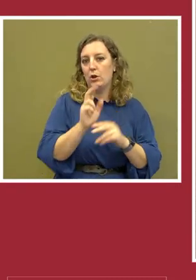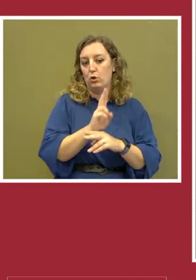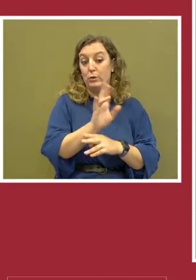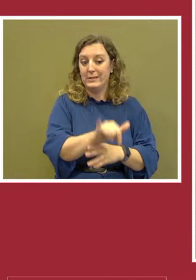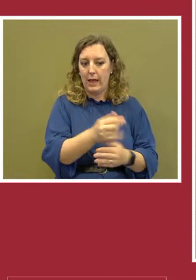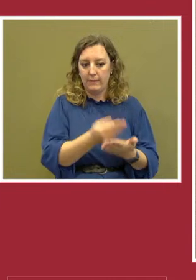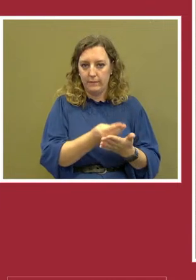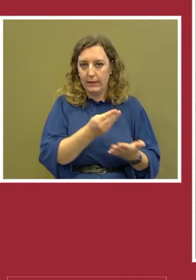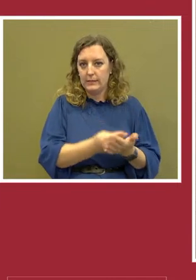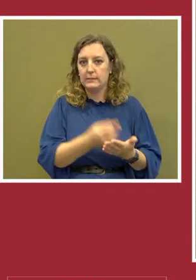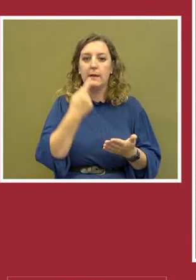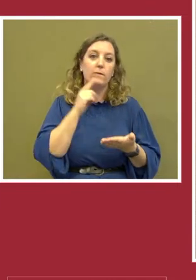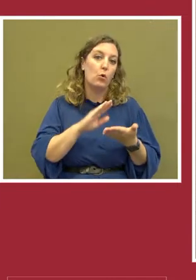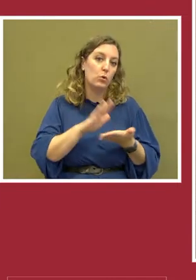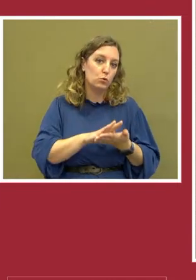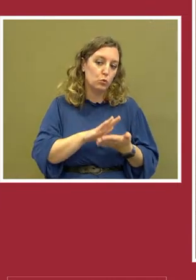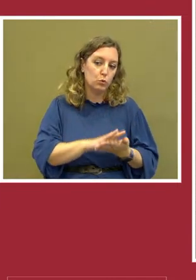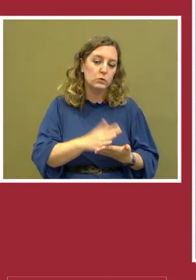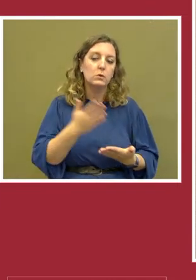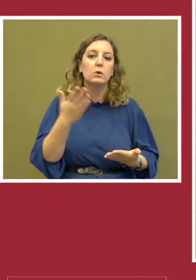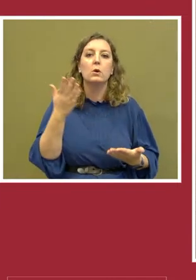allocate those funds to our schools. So